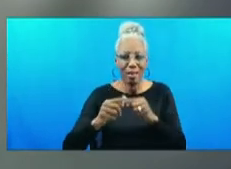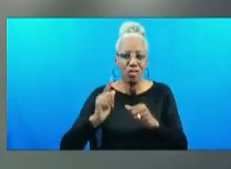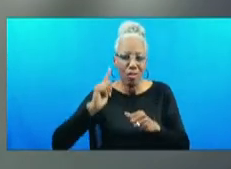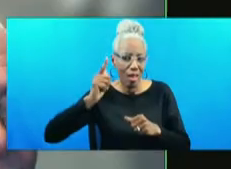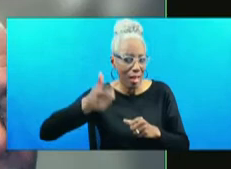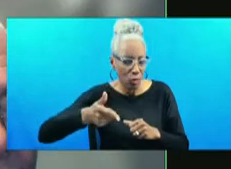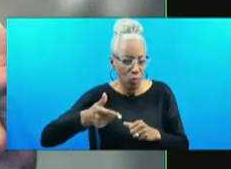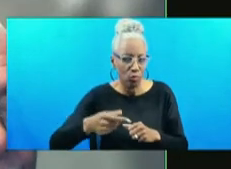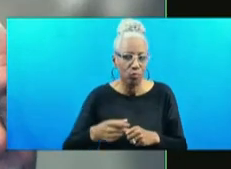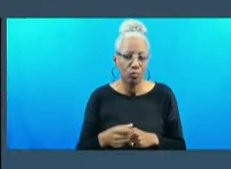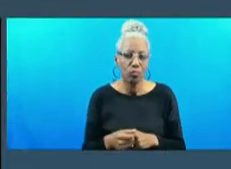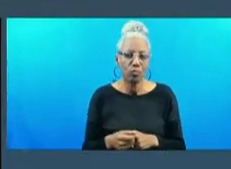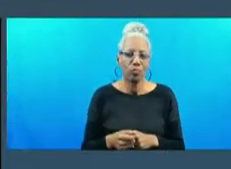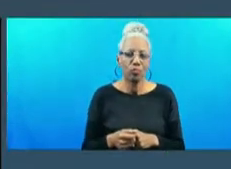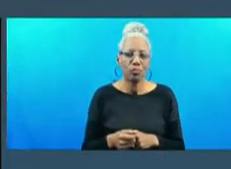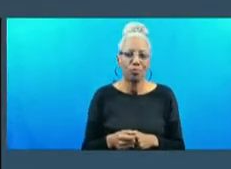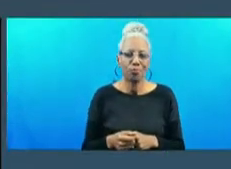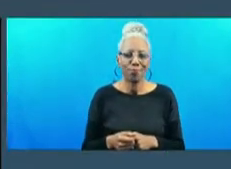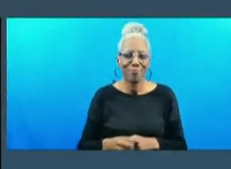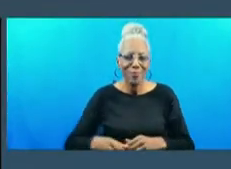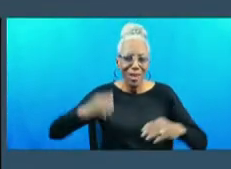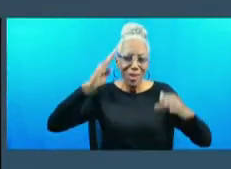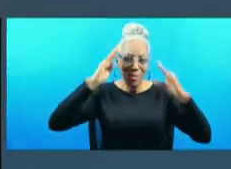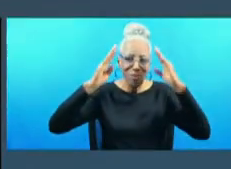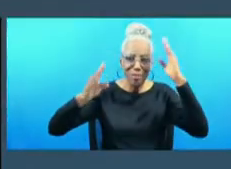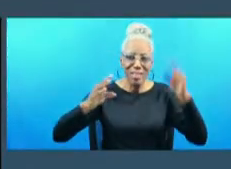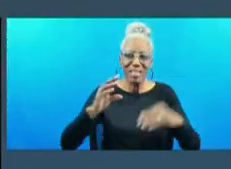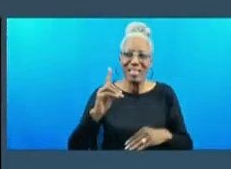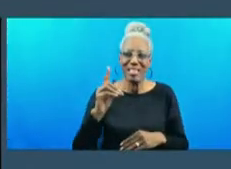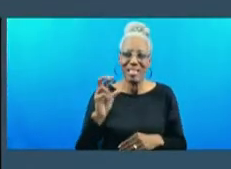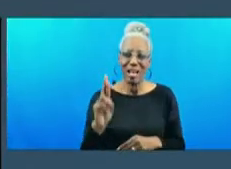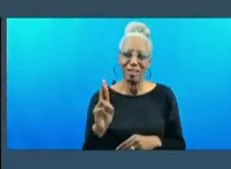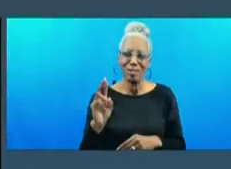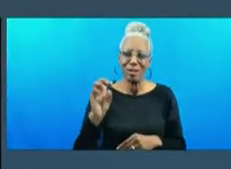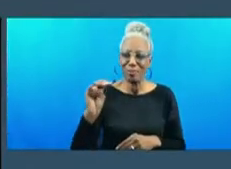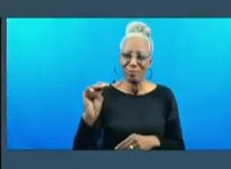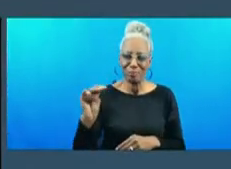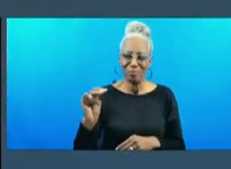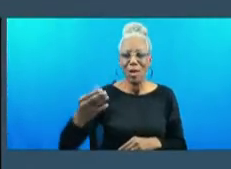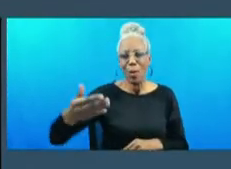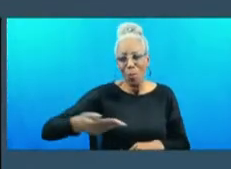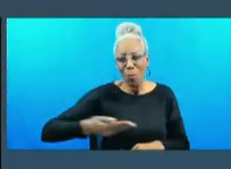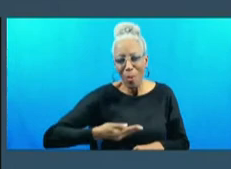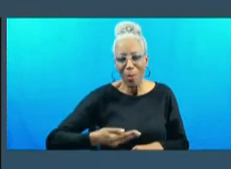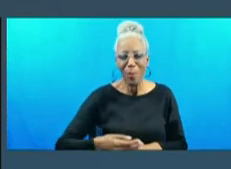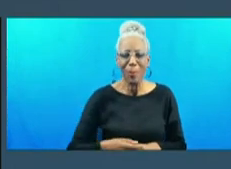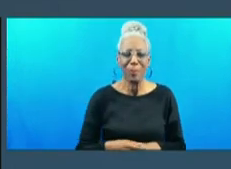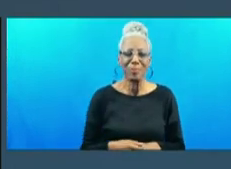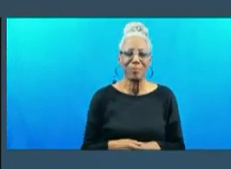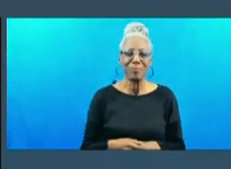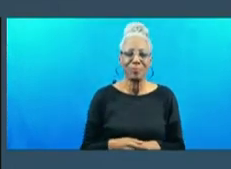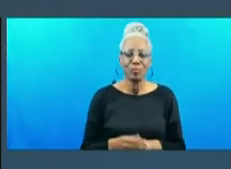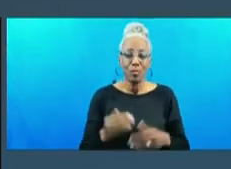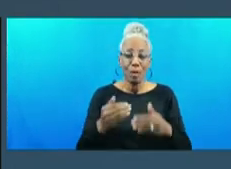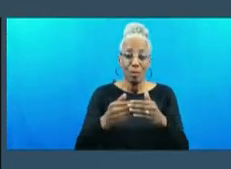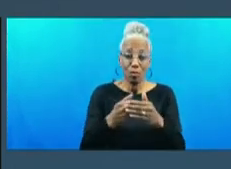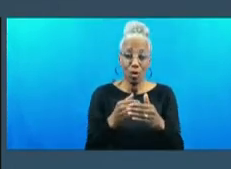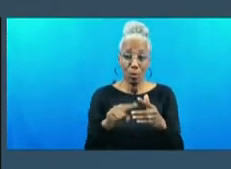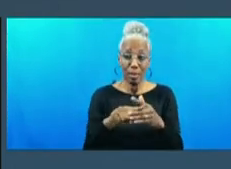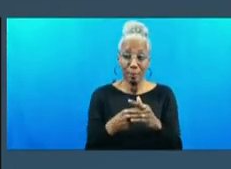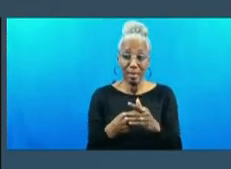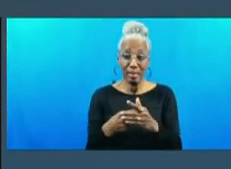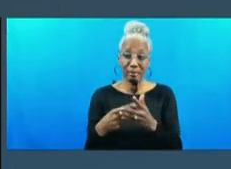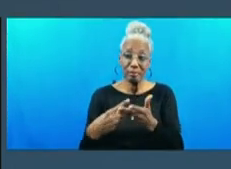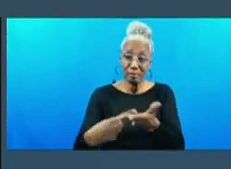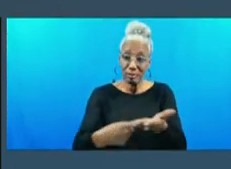Greetings, Dr. McKnight, and welcome. Before we start our dialogue, we'd like to offer you the opportunity